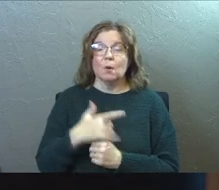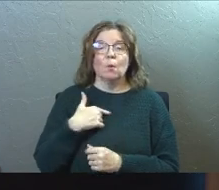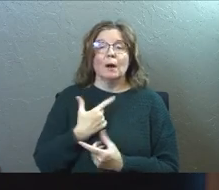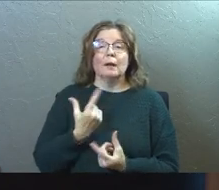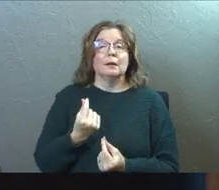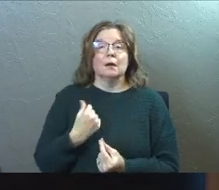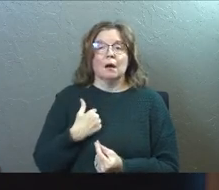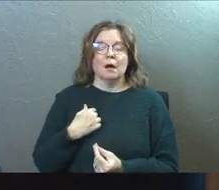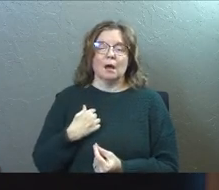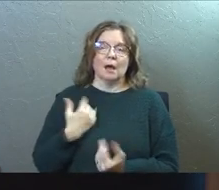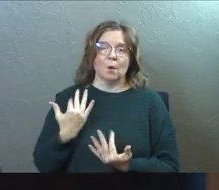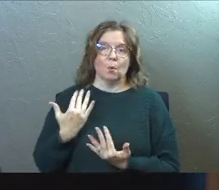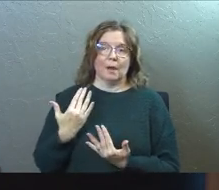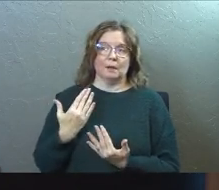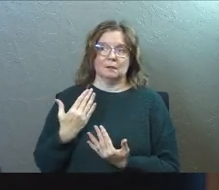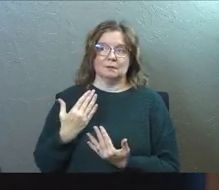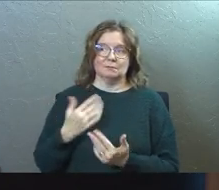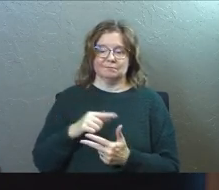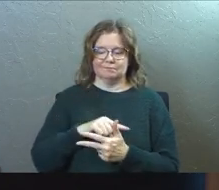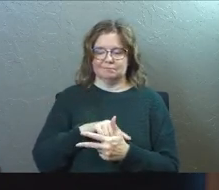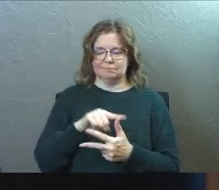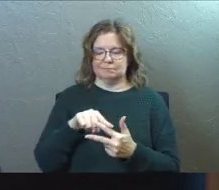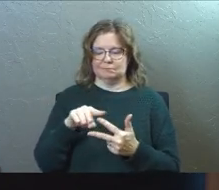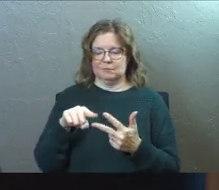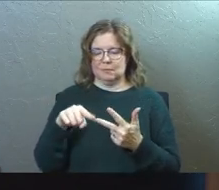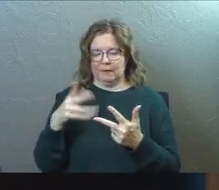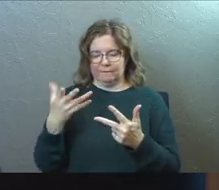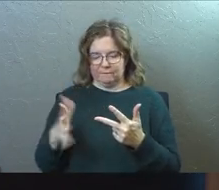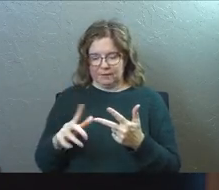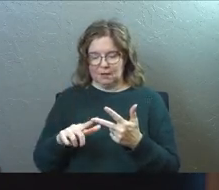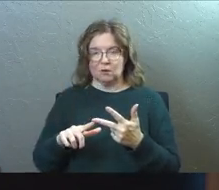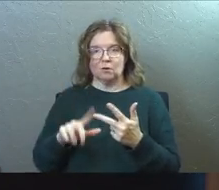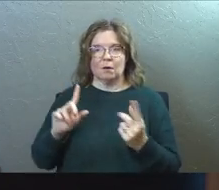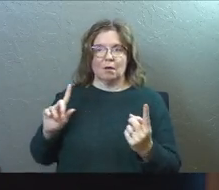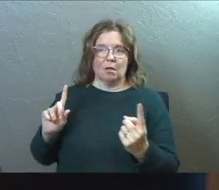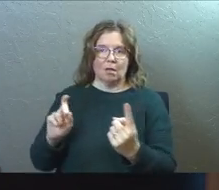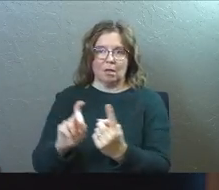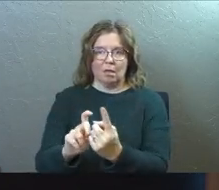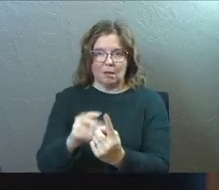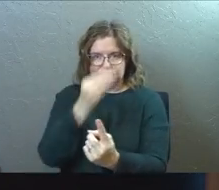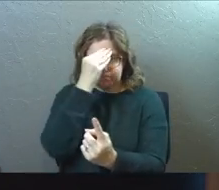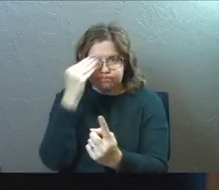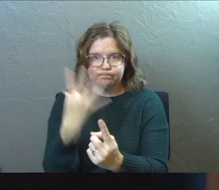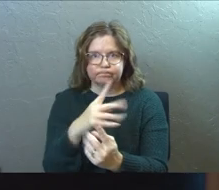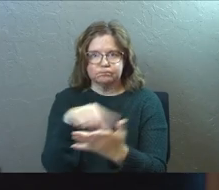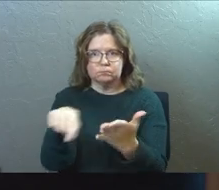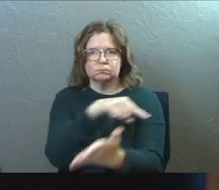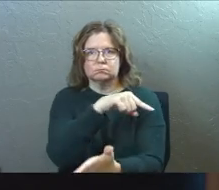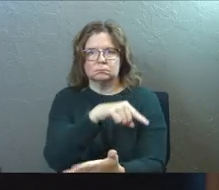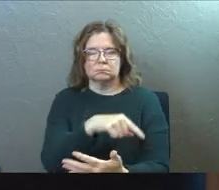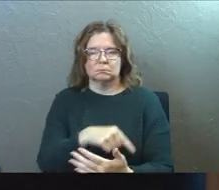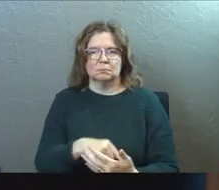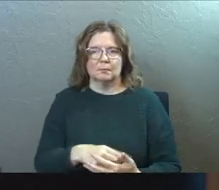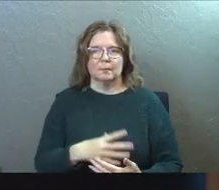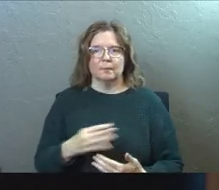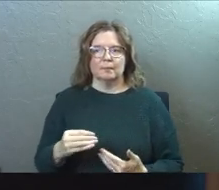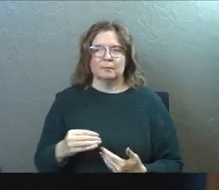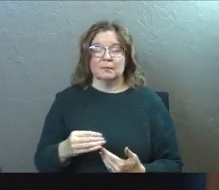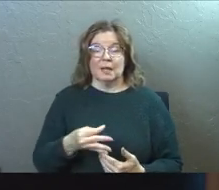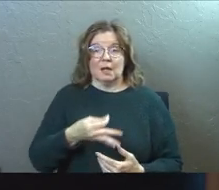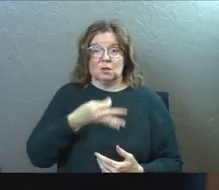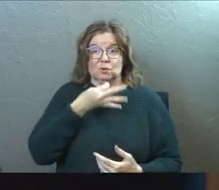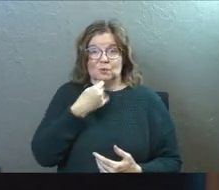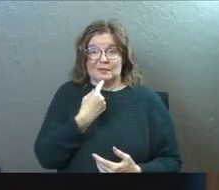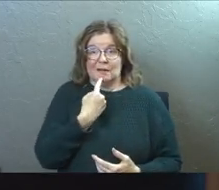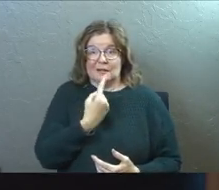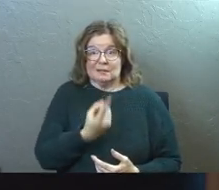what I did is I waited at the end of that day and then hit them with this correction. And as soon